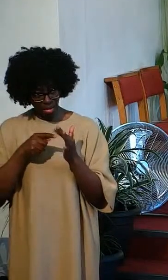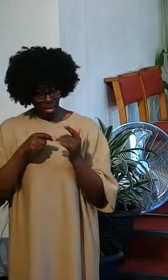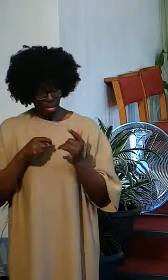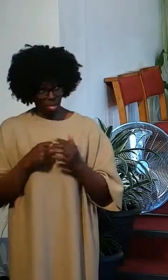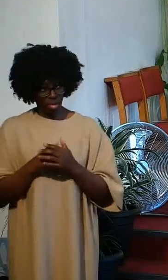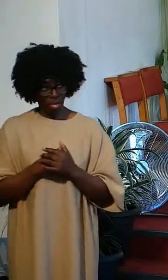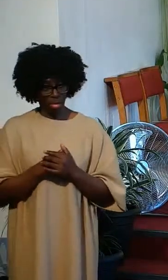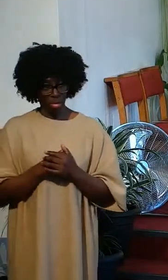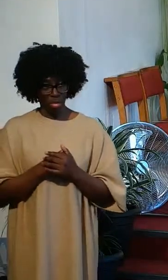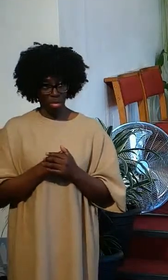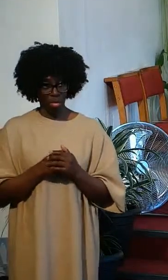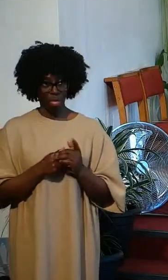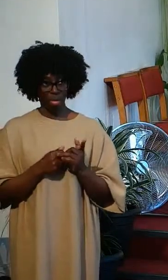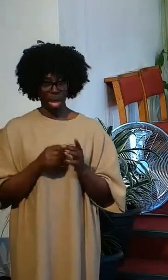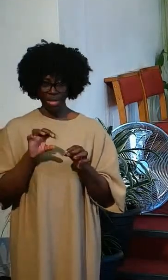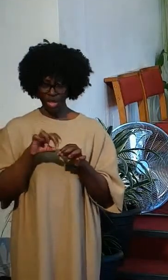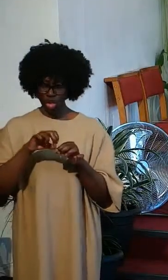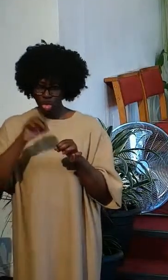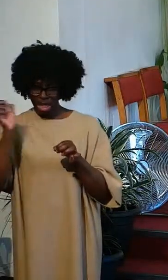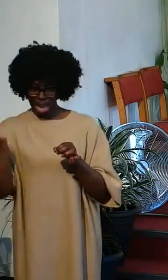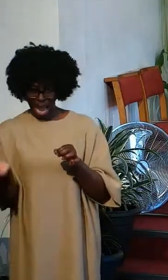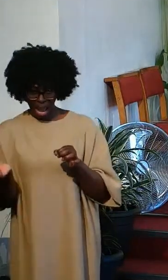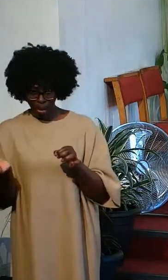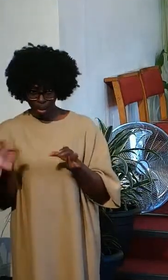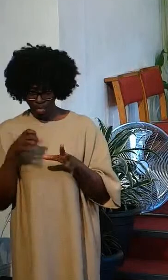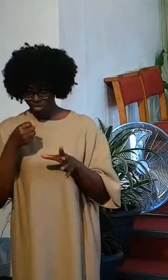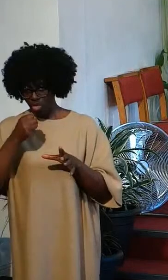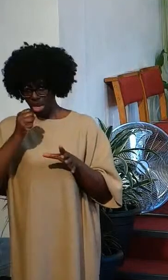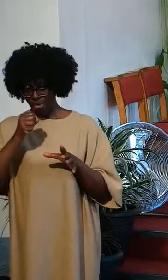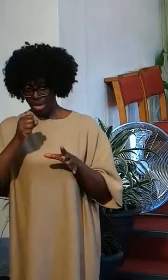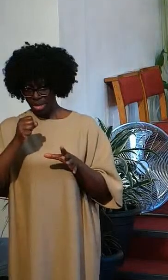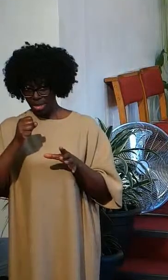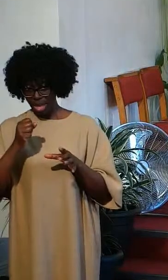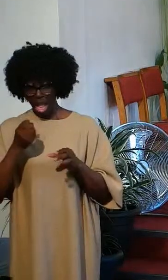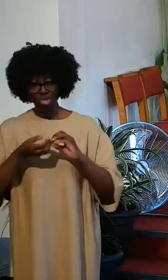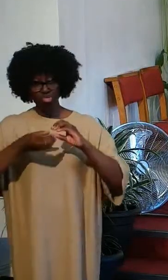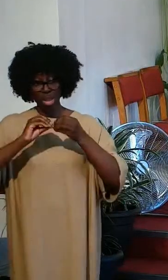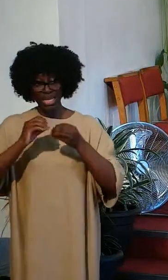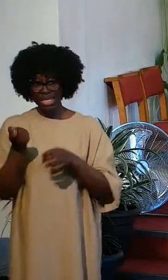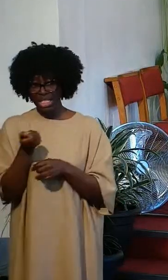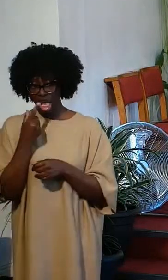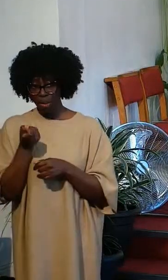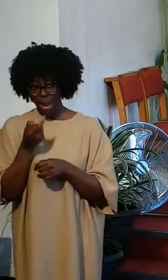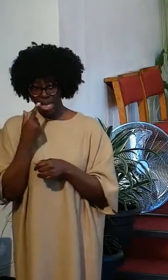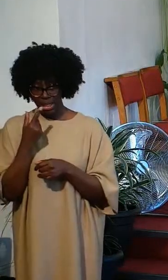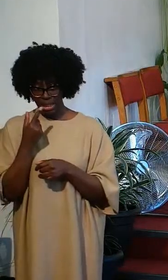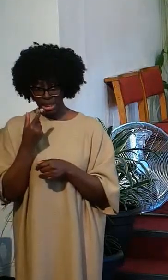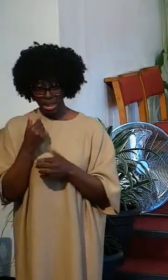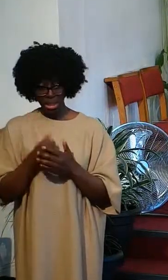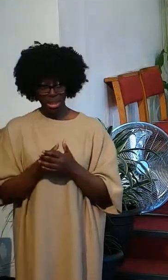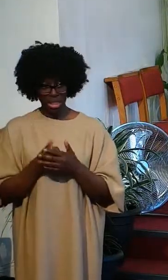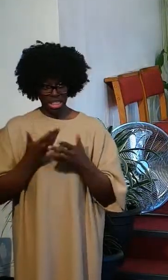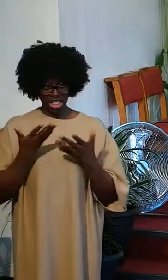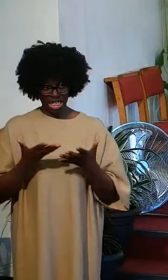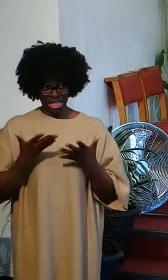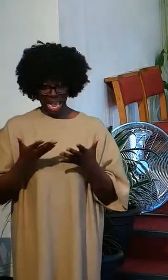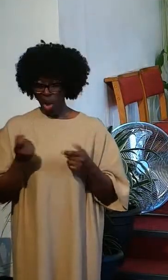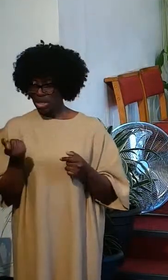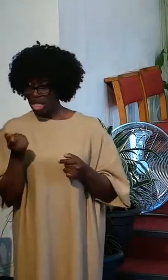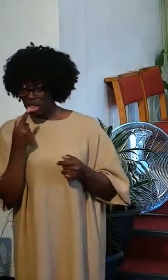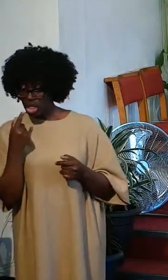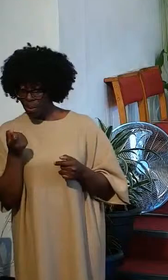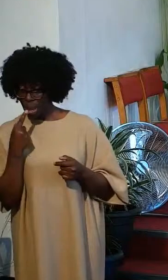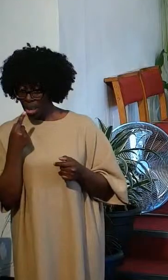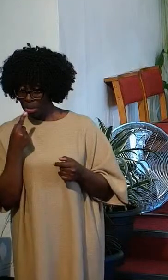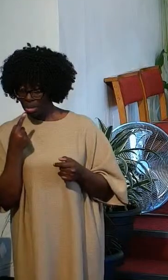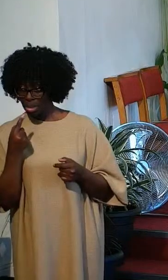So they extracted the beta-carotene and then they've been giving it as a supplement. And now it's being found that actually, as a supplement on its own, it